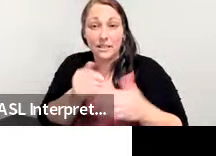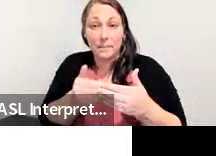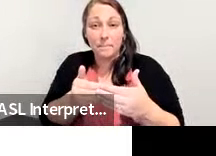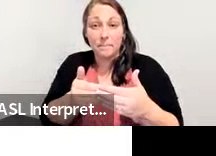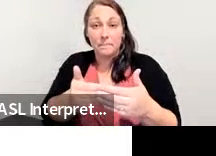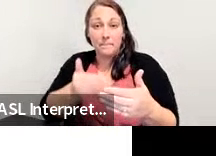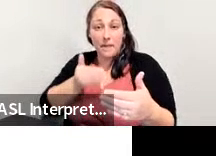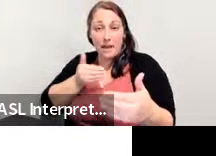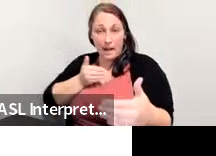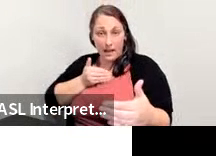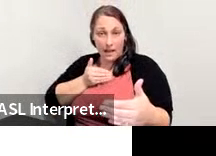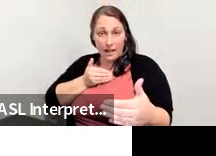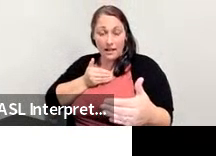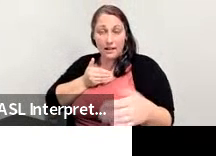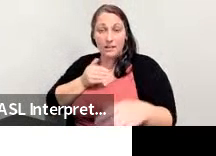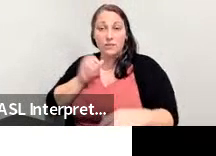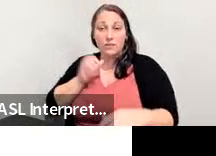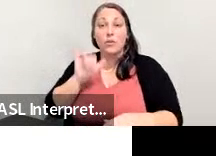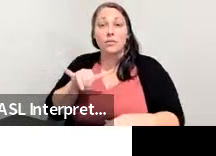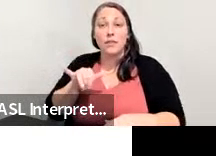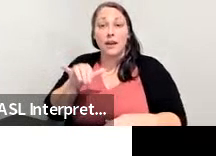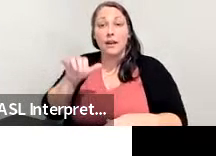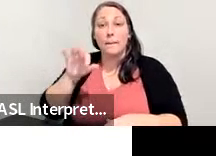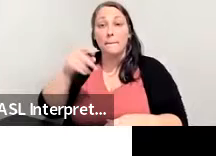creates a slight cascade there.